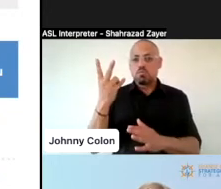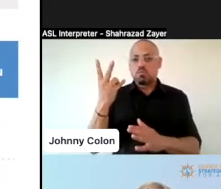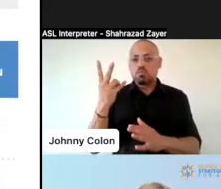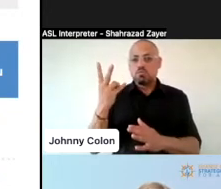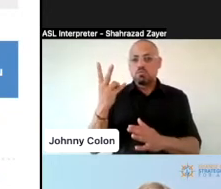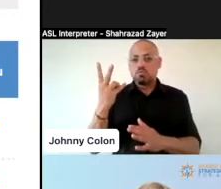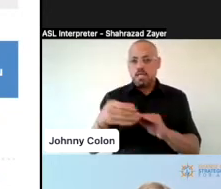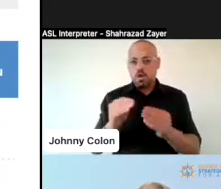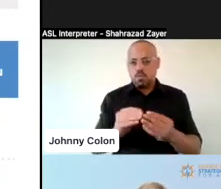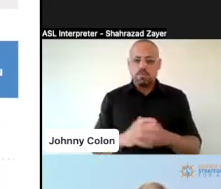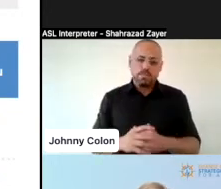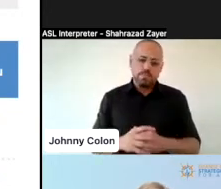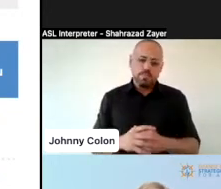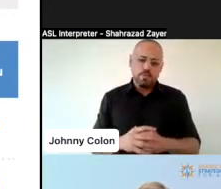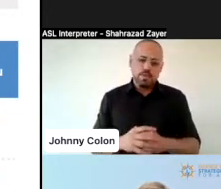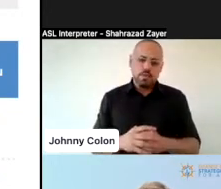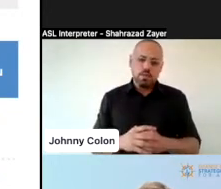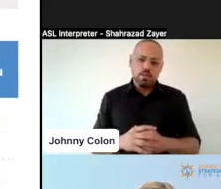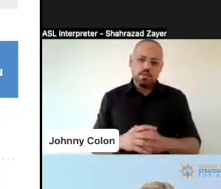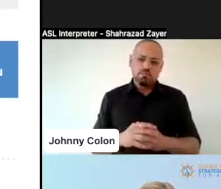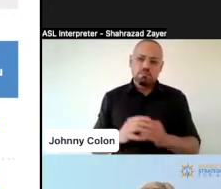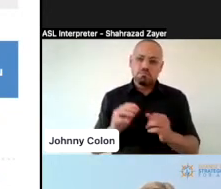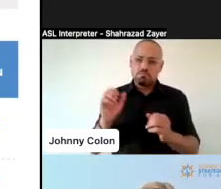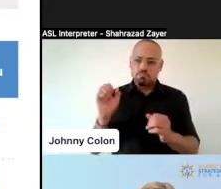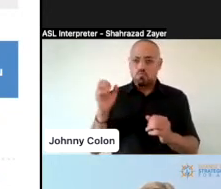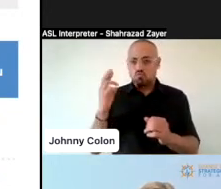And this could be